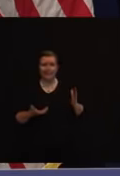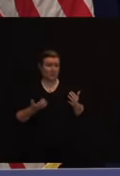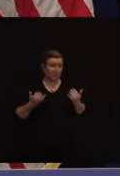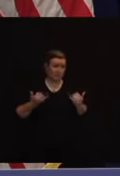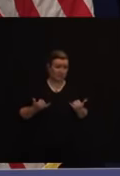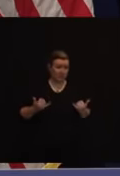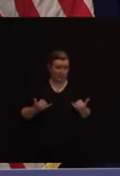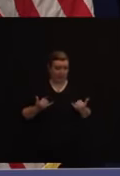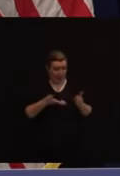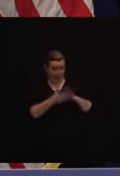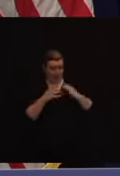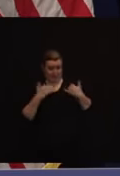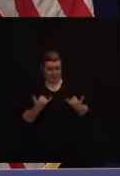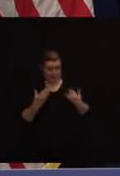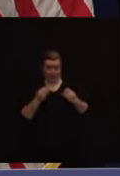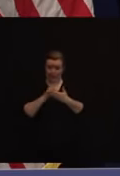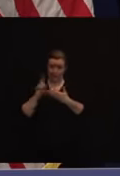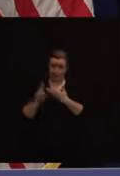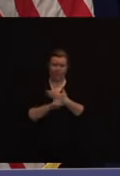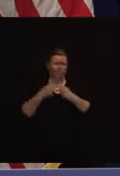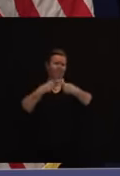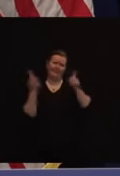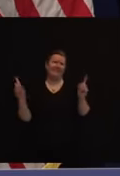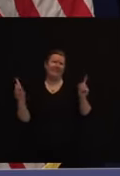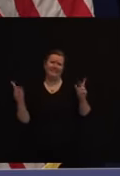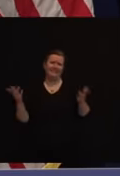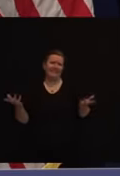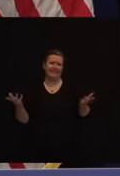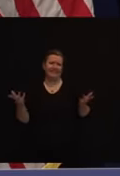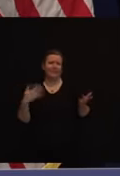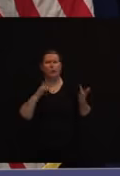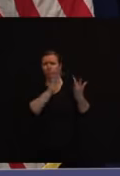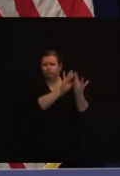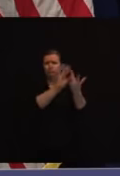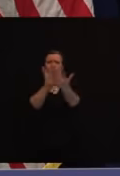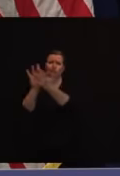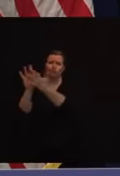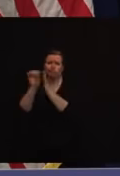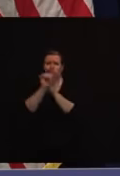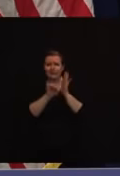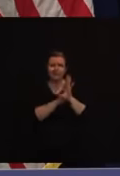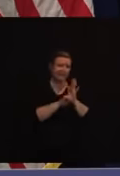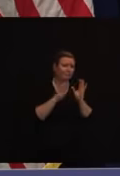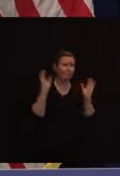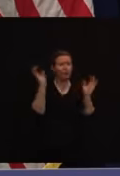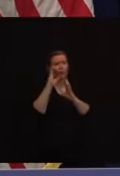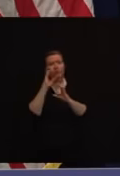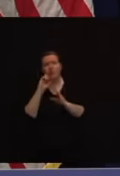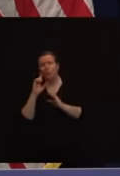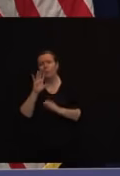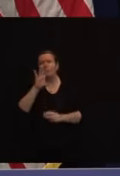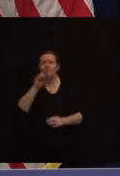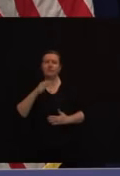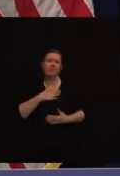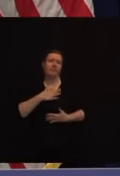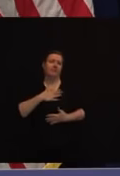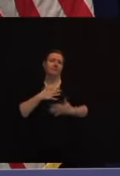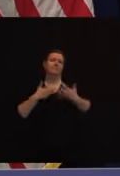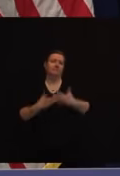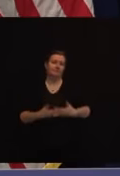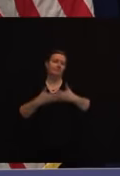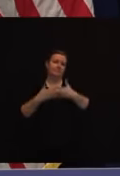just on a chain with a number of colleagues, for instance, trying to get 50 ventilators for ourselves for our stockpile from